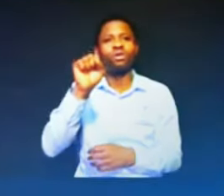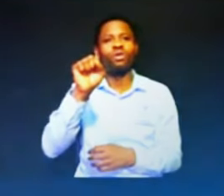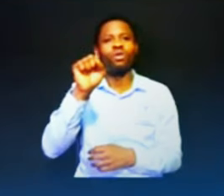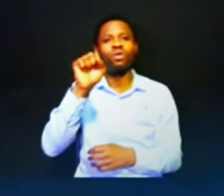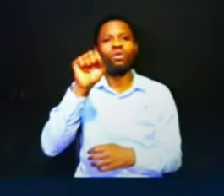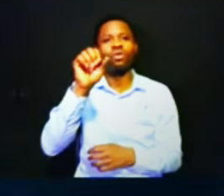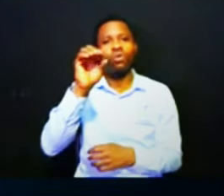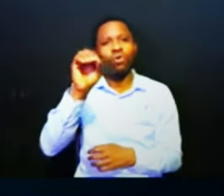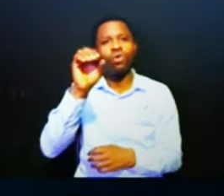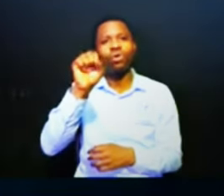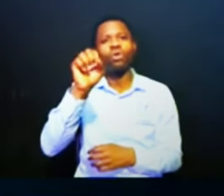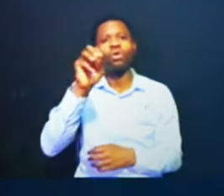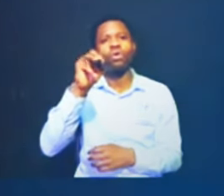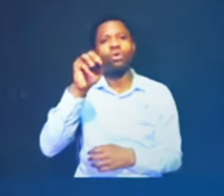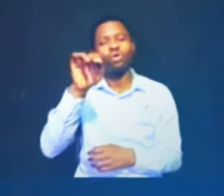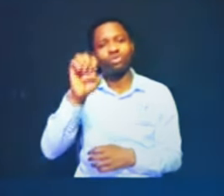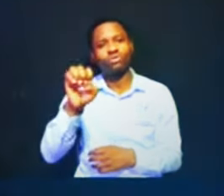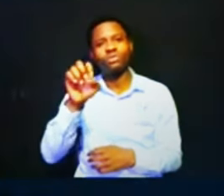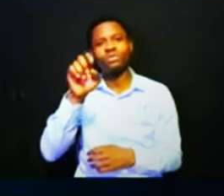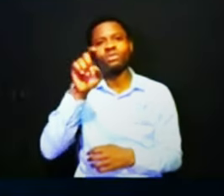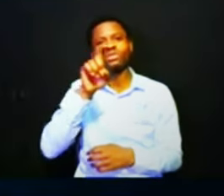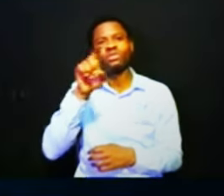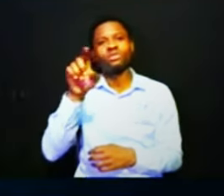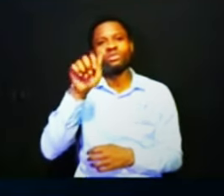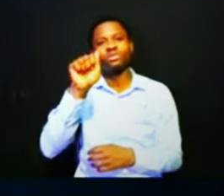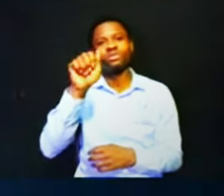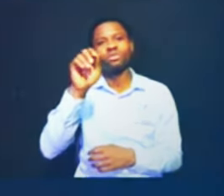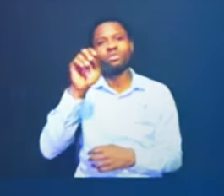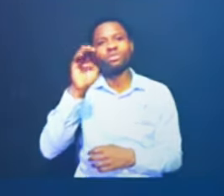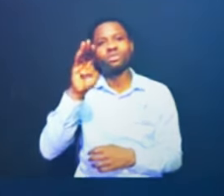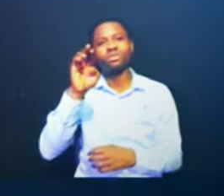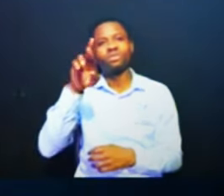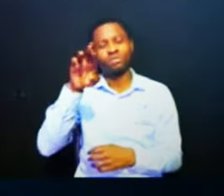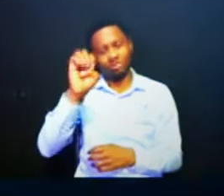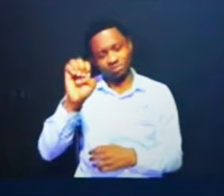you better offend God than to offend